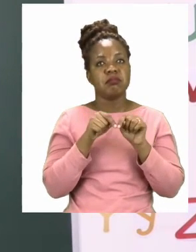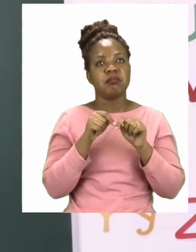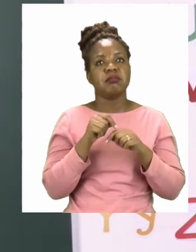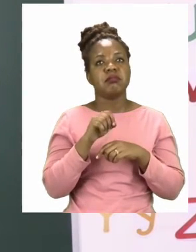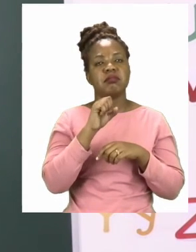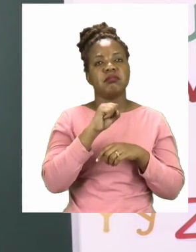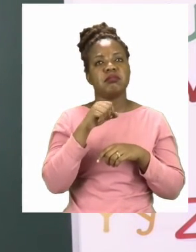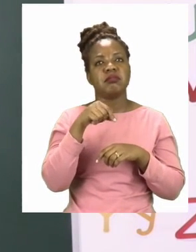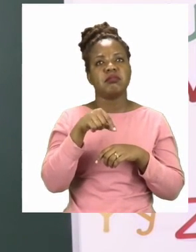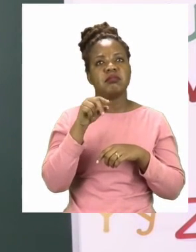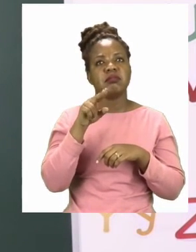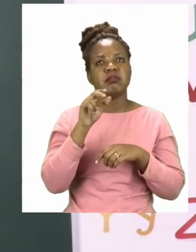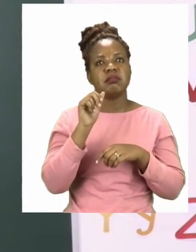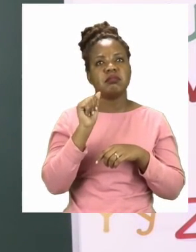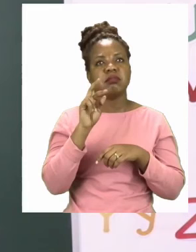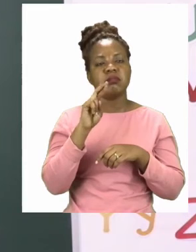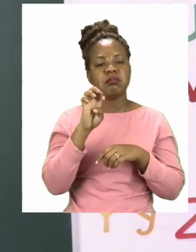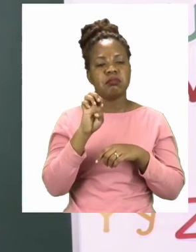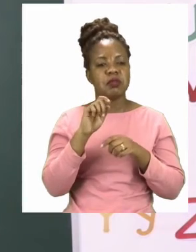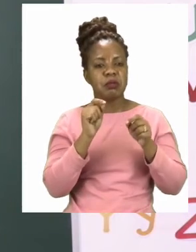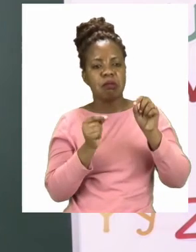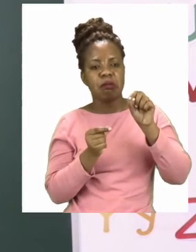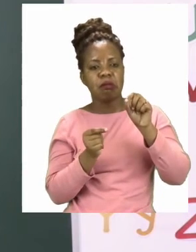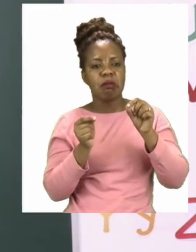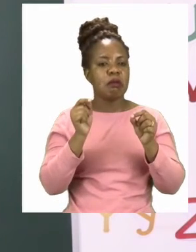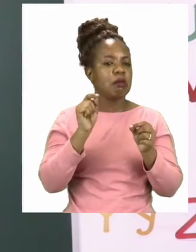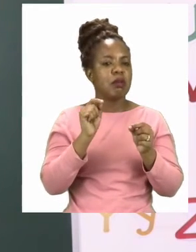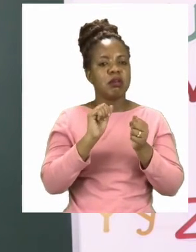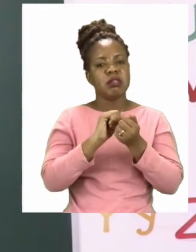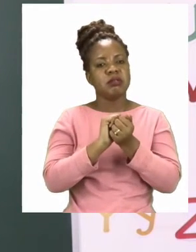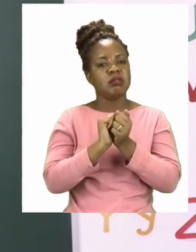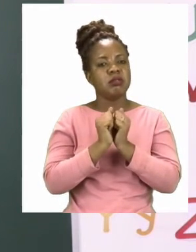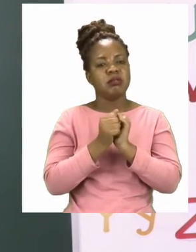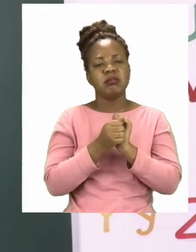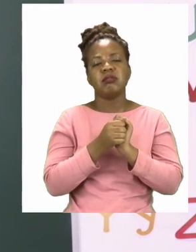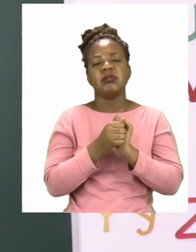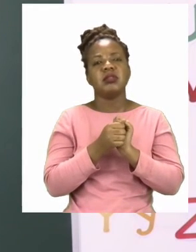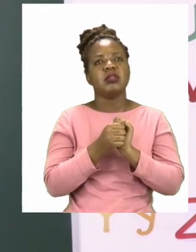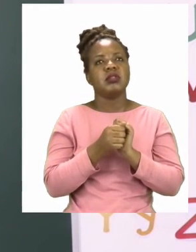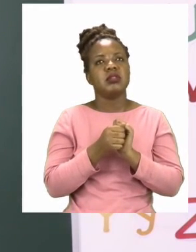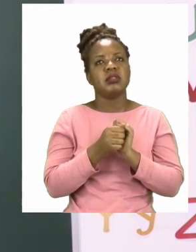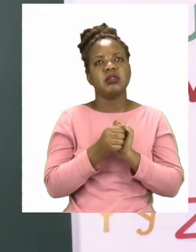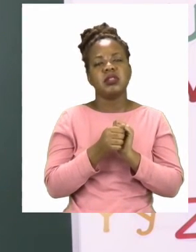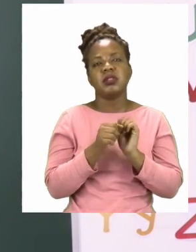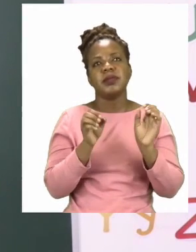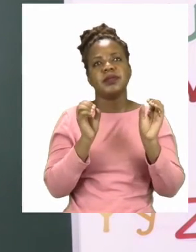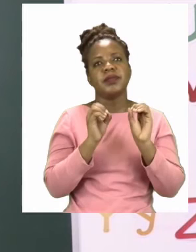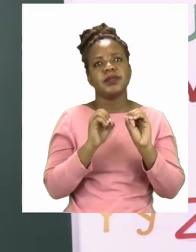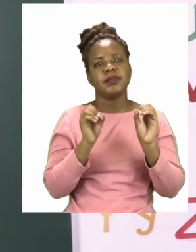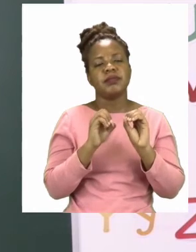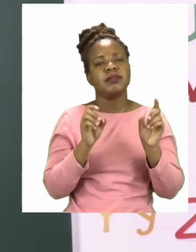a square does not change its shape at all. Let's go to the next one.